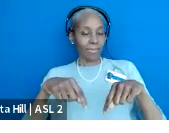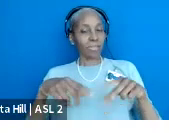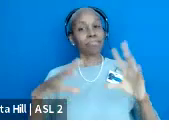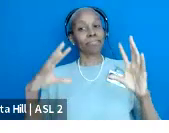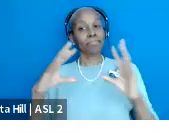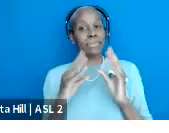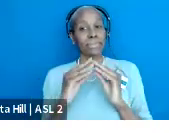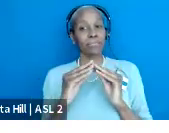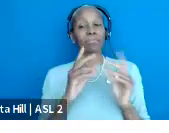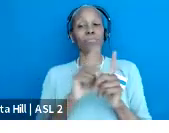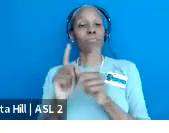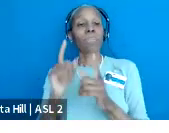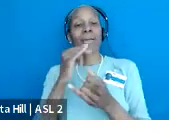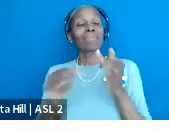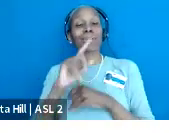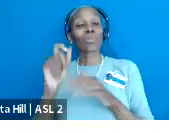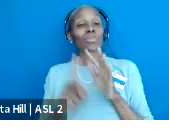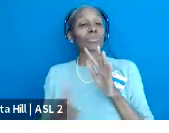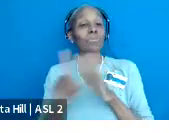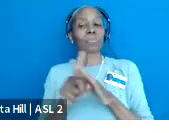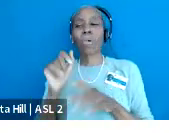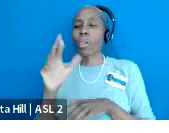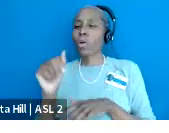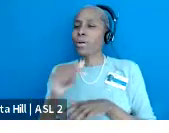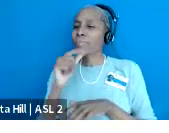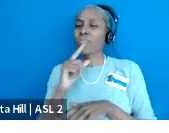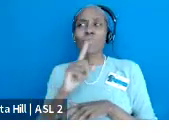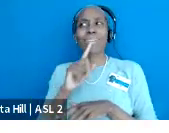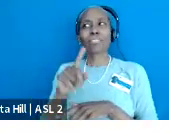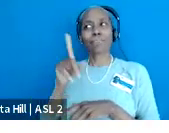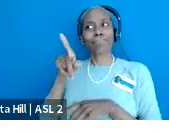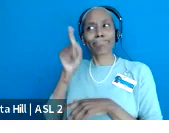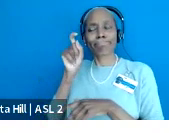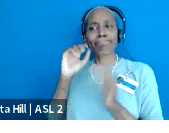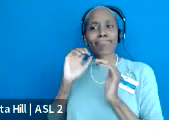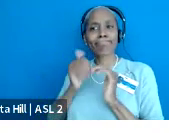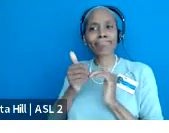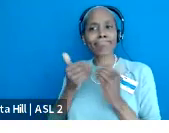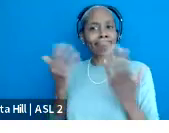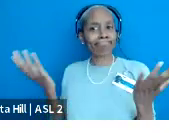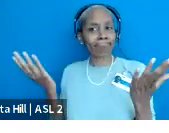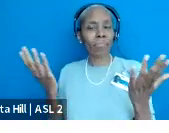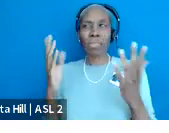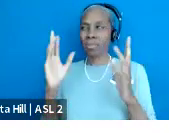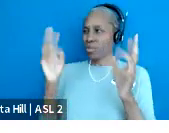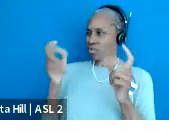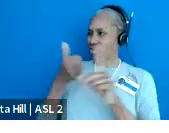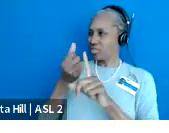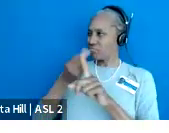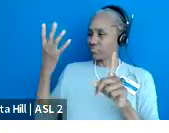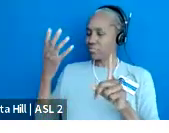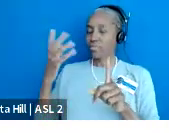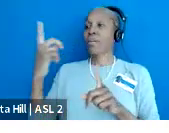session. And the last question, Laura, I'm not quite sure how to answer this question or what the context is, but